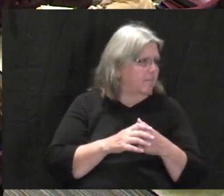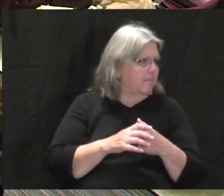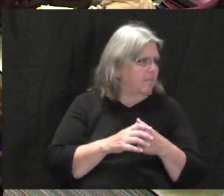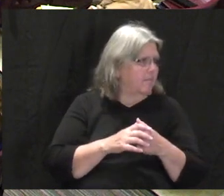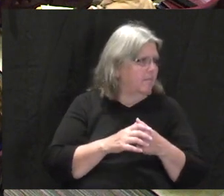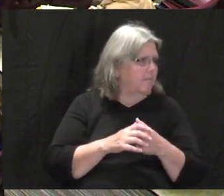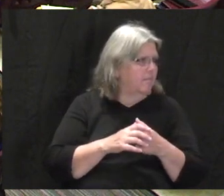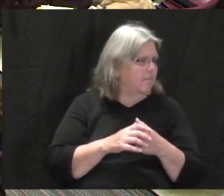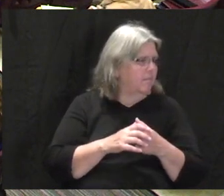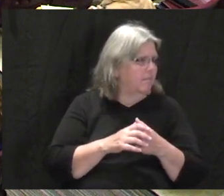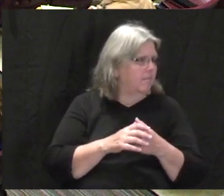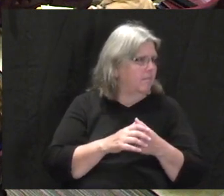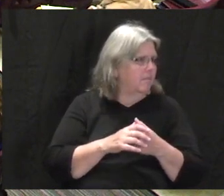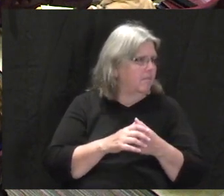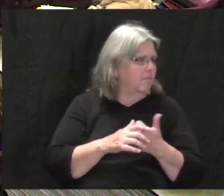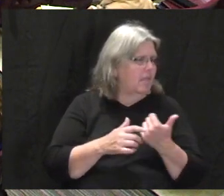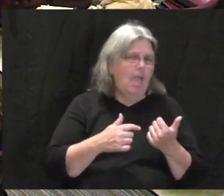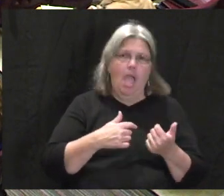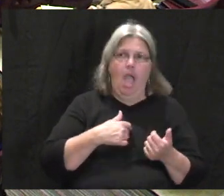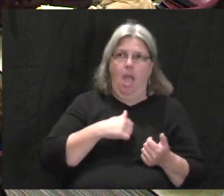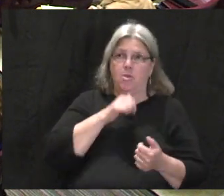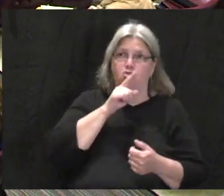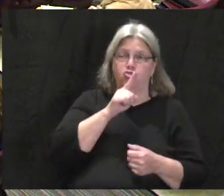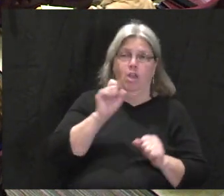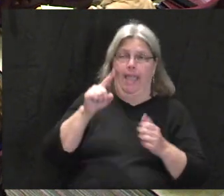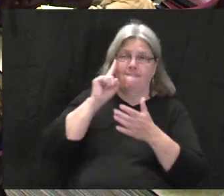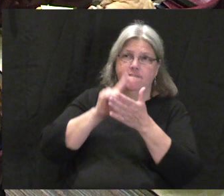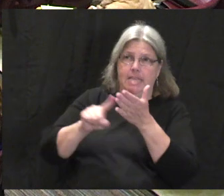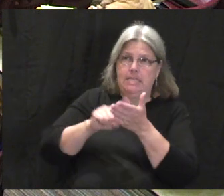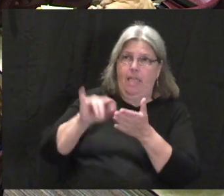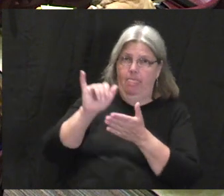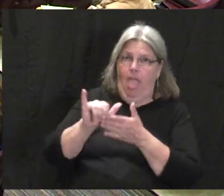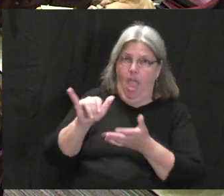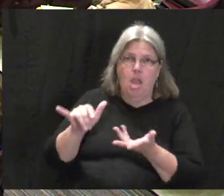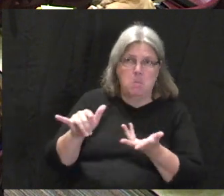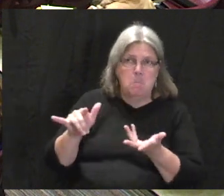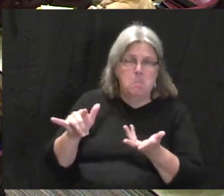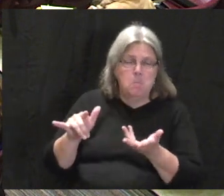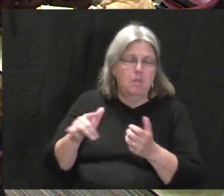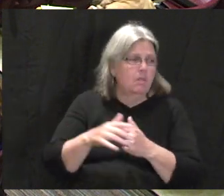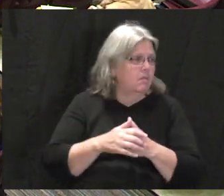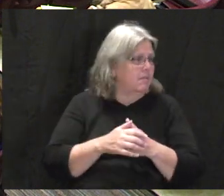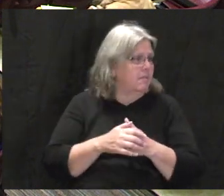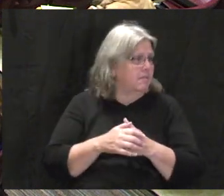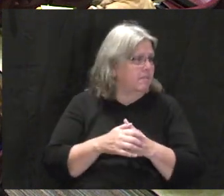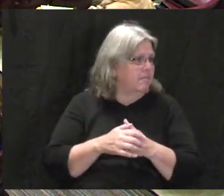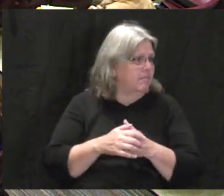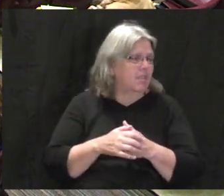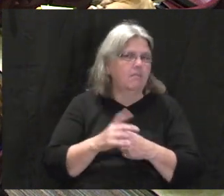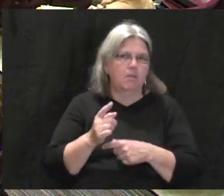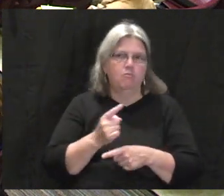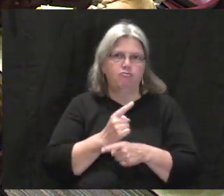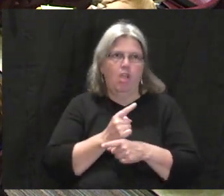Maybe. I'm not sure how. I can investigate that for sure. Yeah, right.